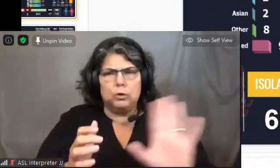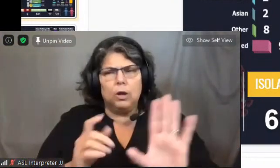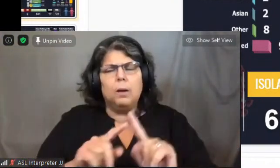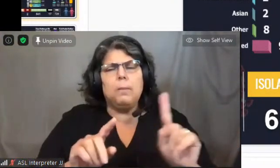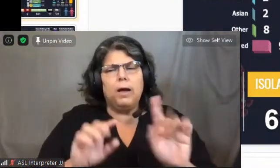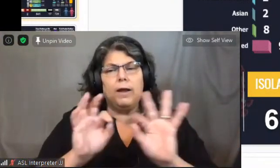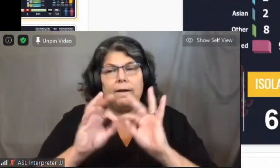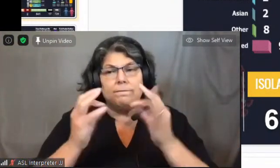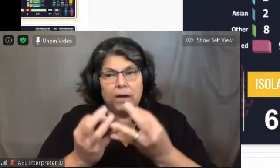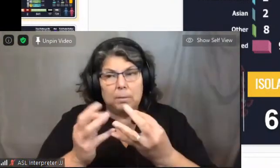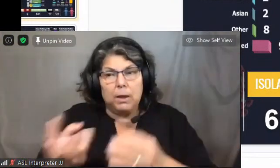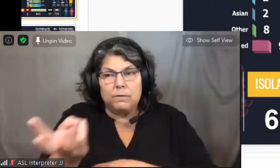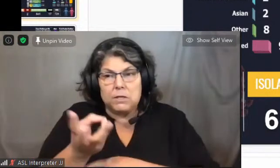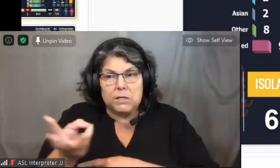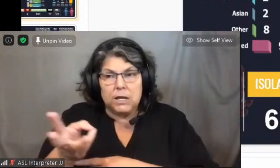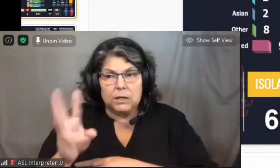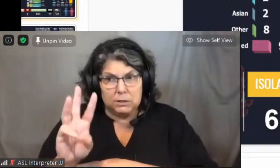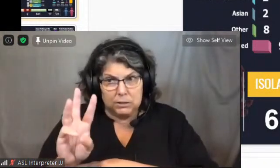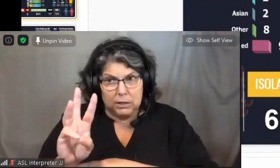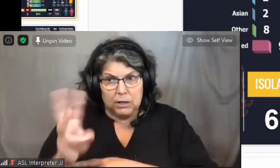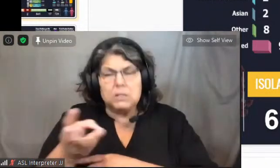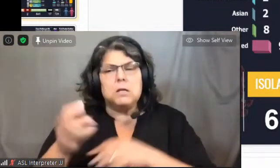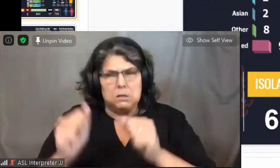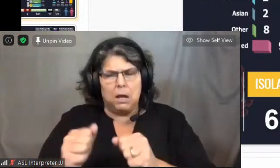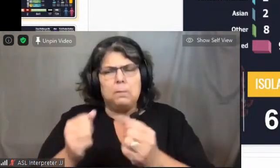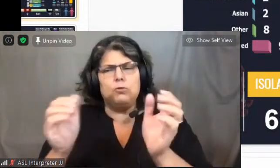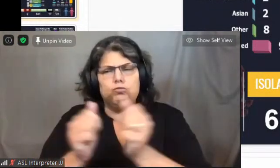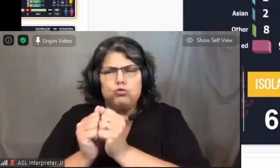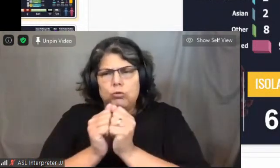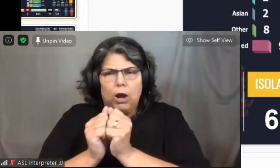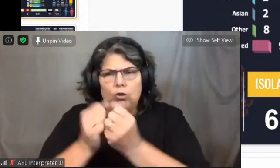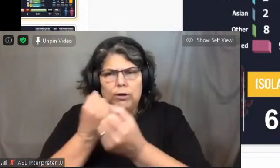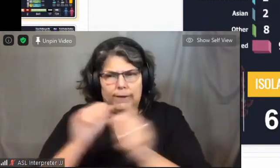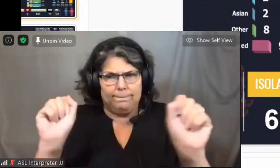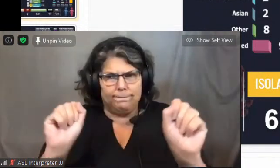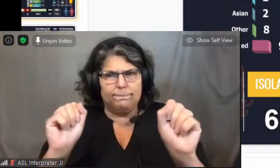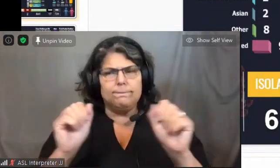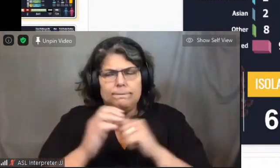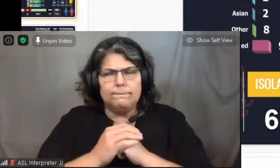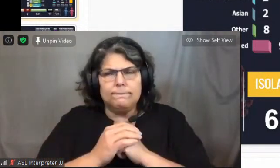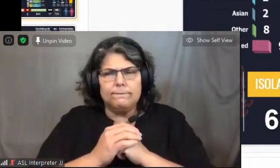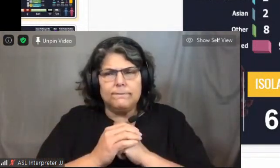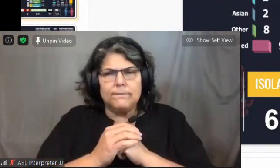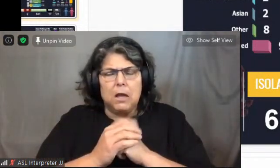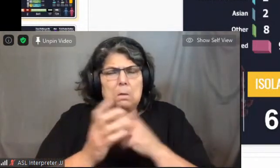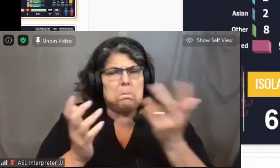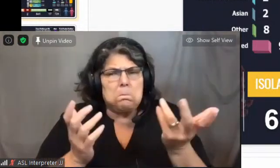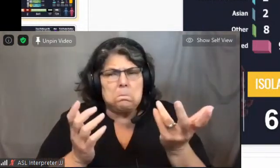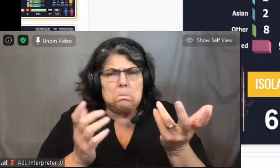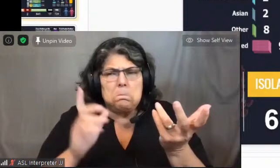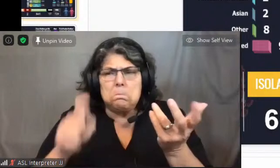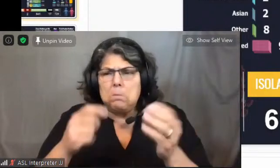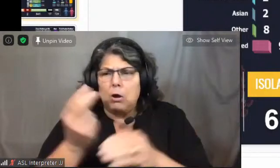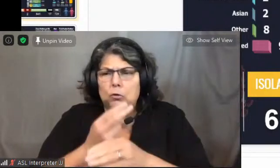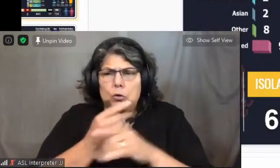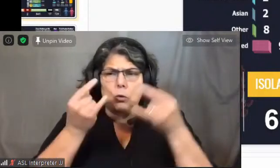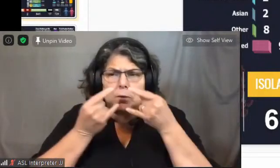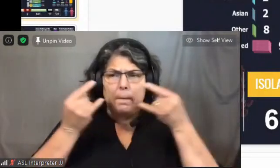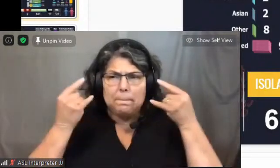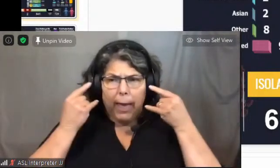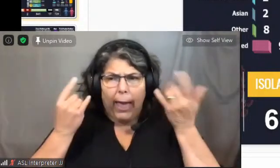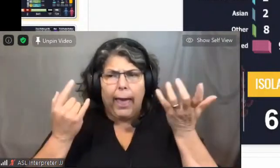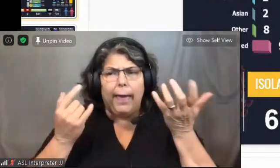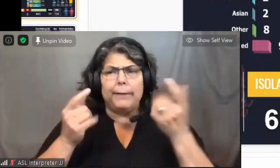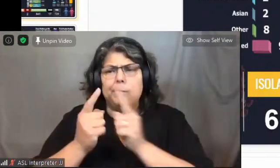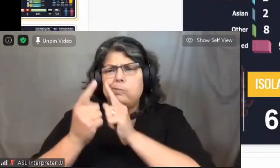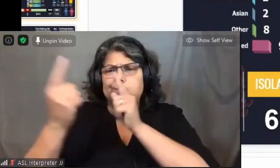be safely together. And in fact, we don't recommend necessarily using masks or social distancing in that household